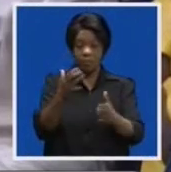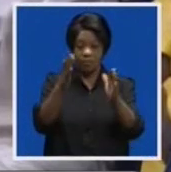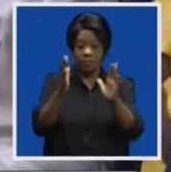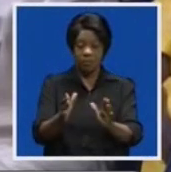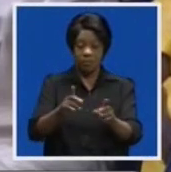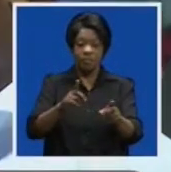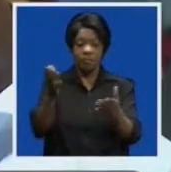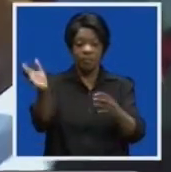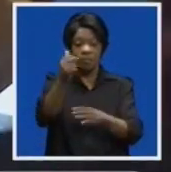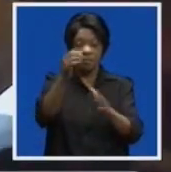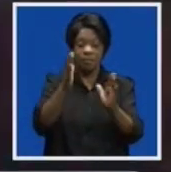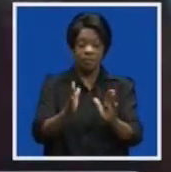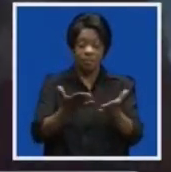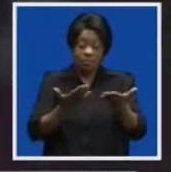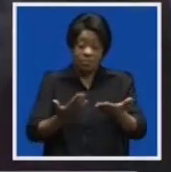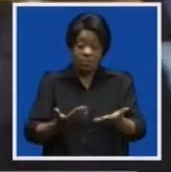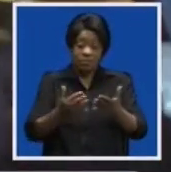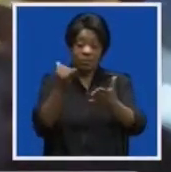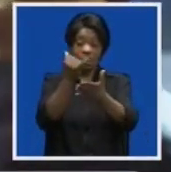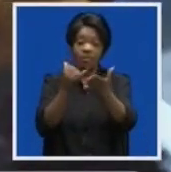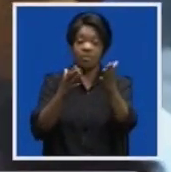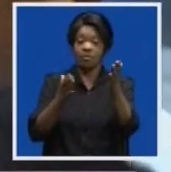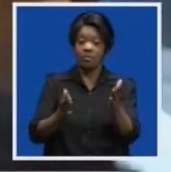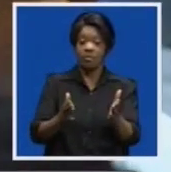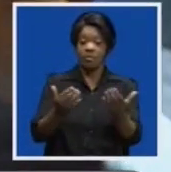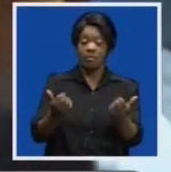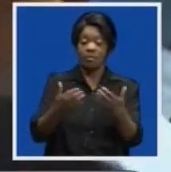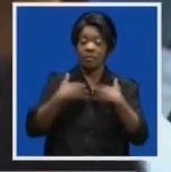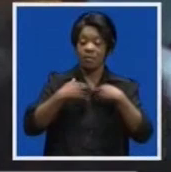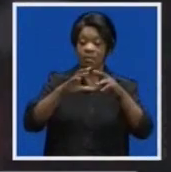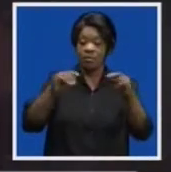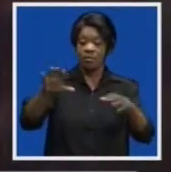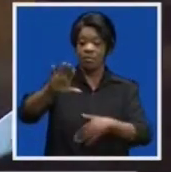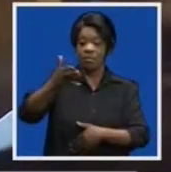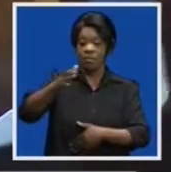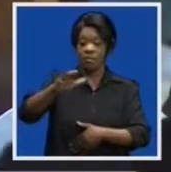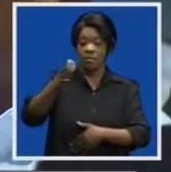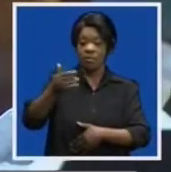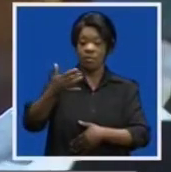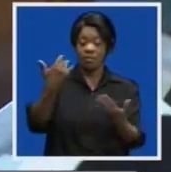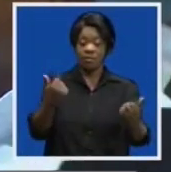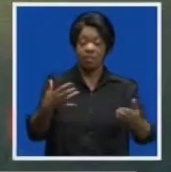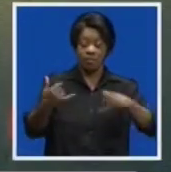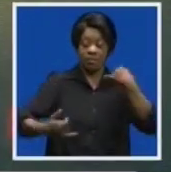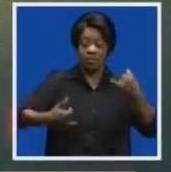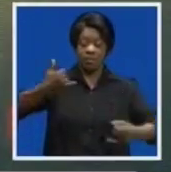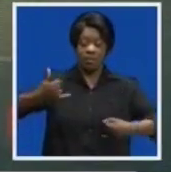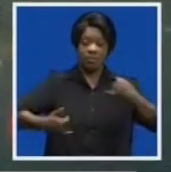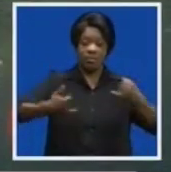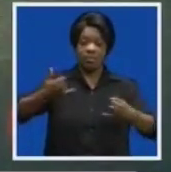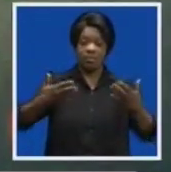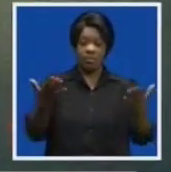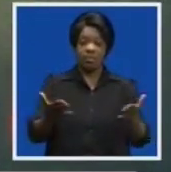The arts will now, and I have no doubt the arts will now enjoy